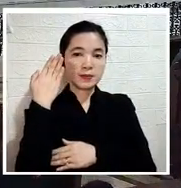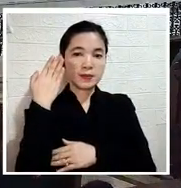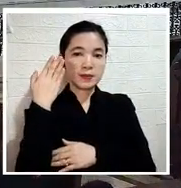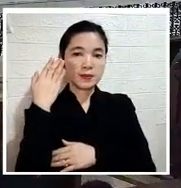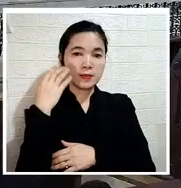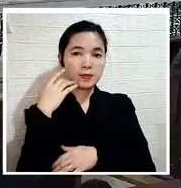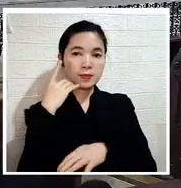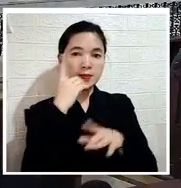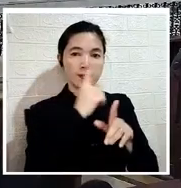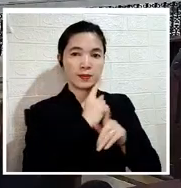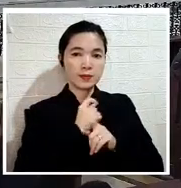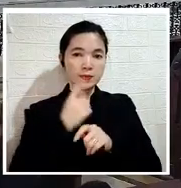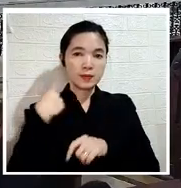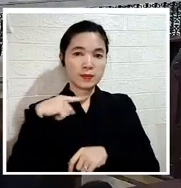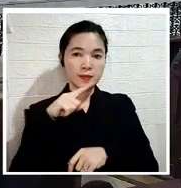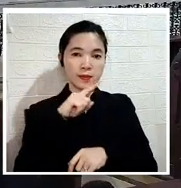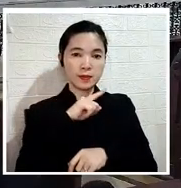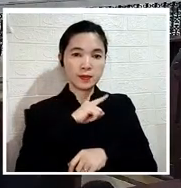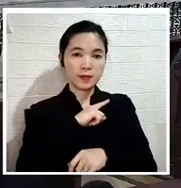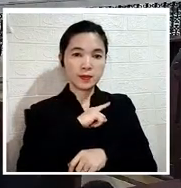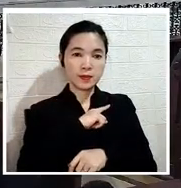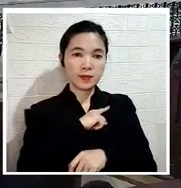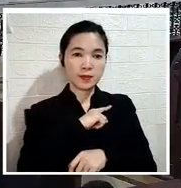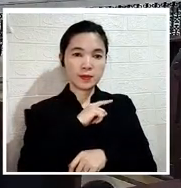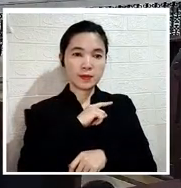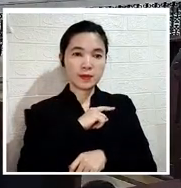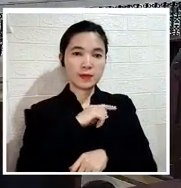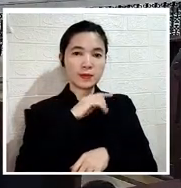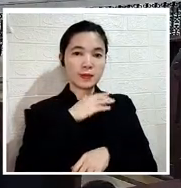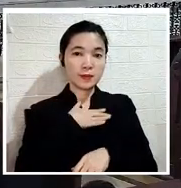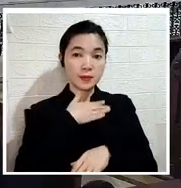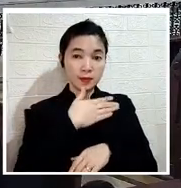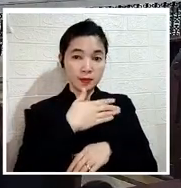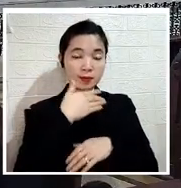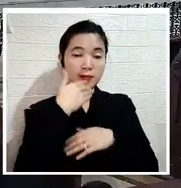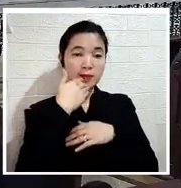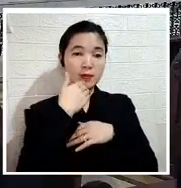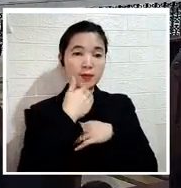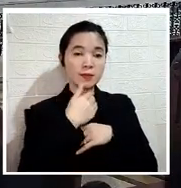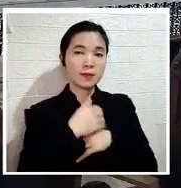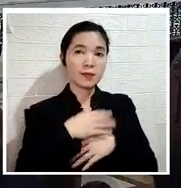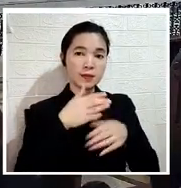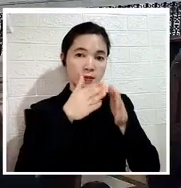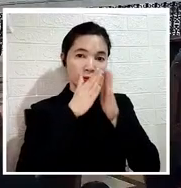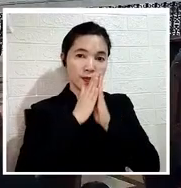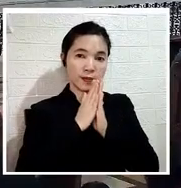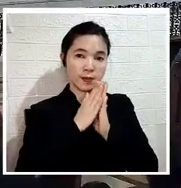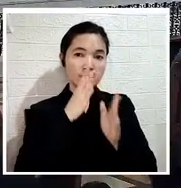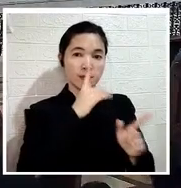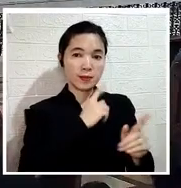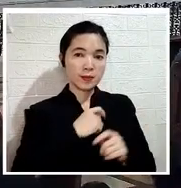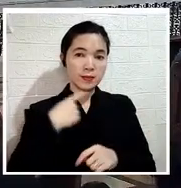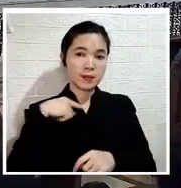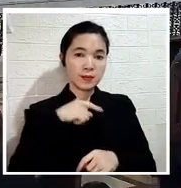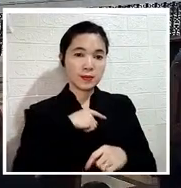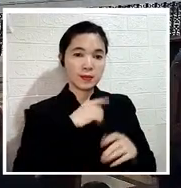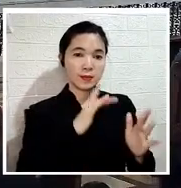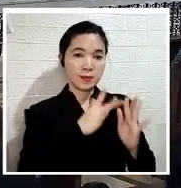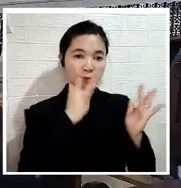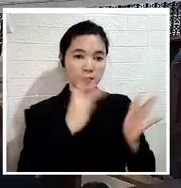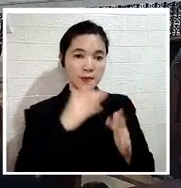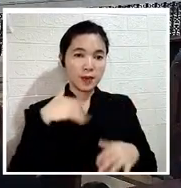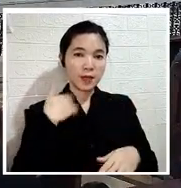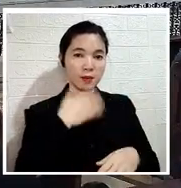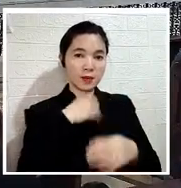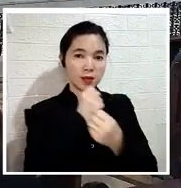yours. Take our breath, we wish, take our hearts. We love you, take